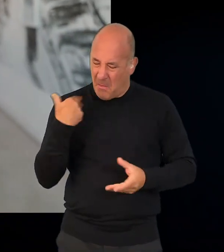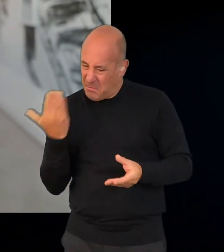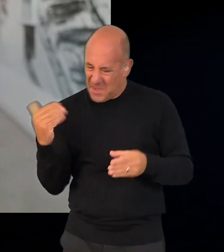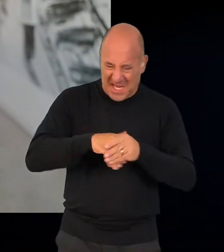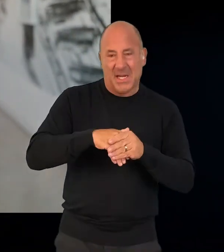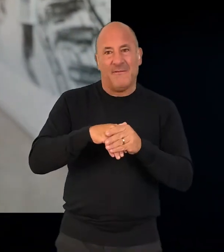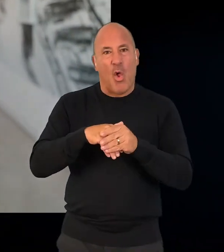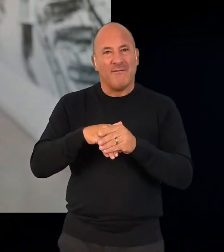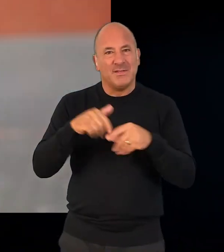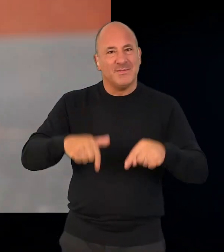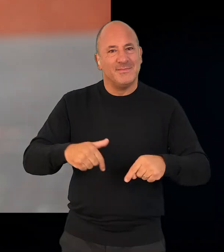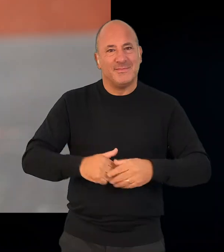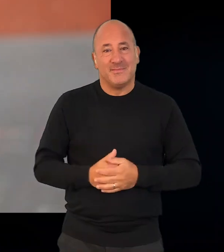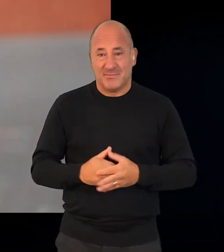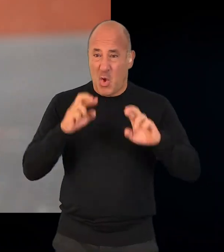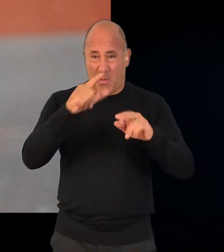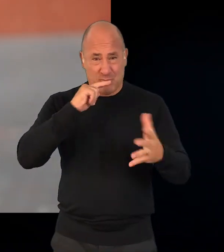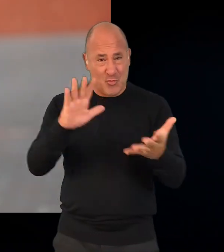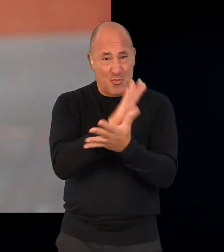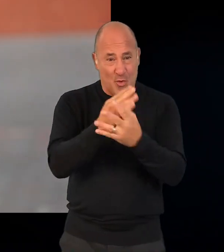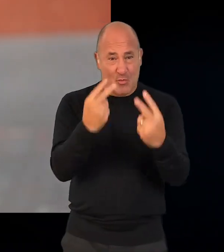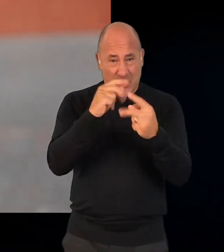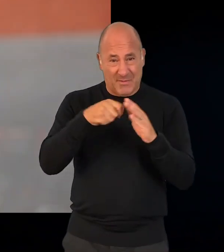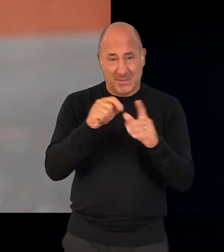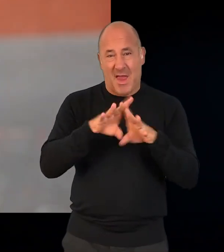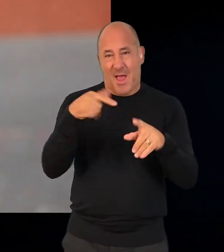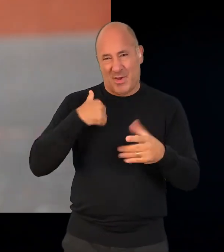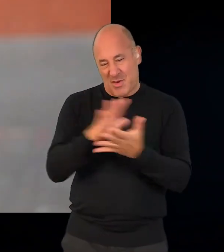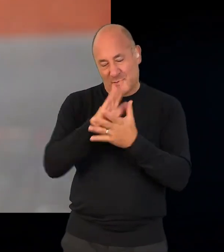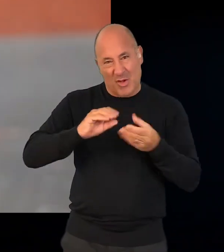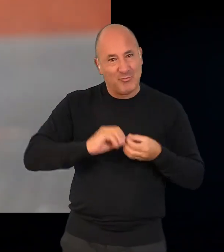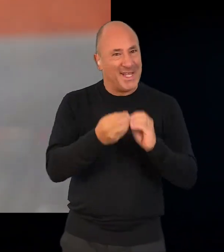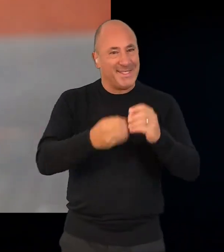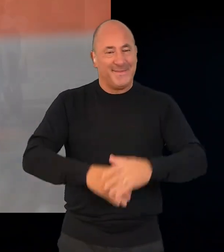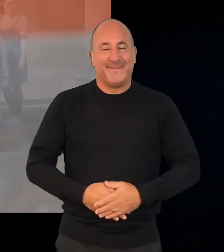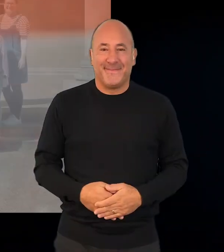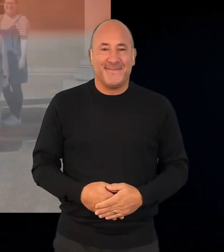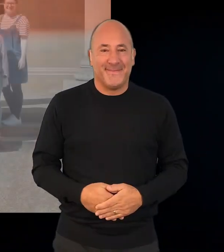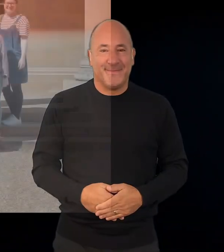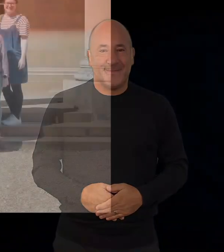taking the courage to do this. We hope you enjoy watching the films as much as we've enjoyed making them.